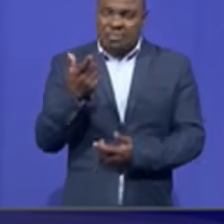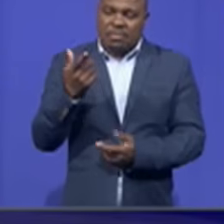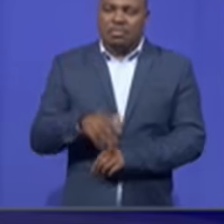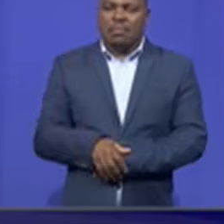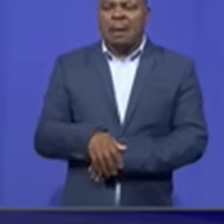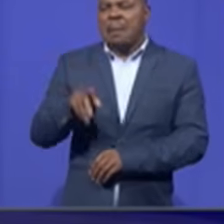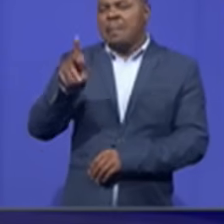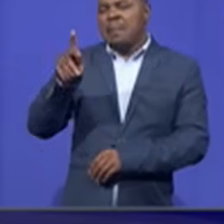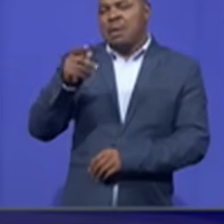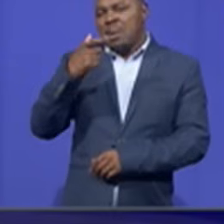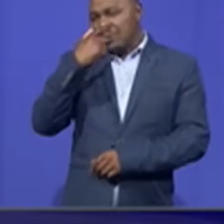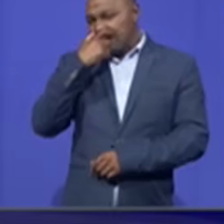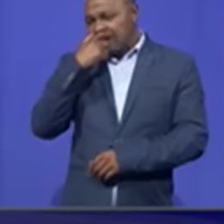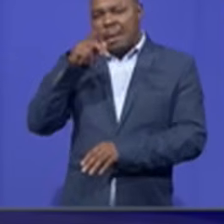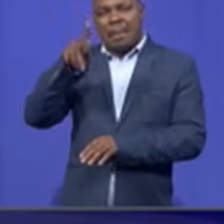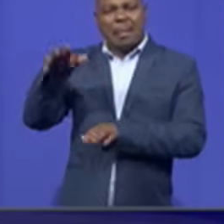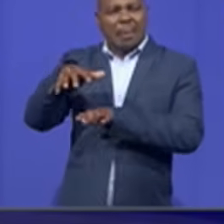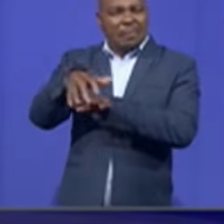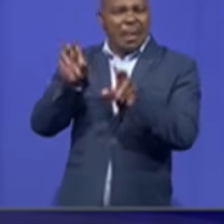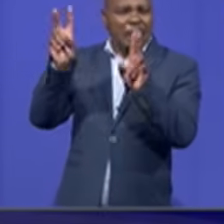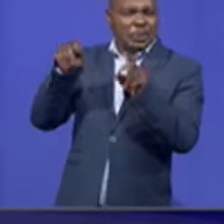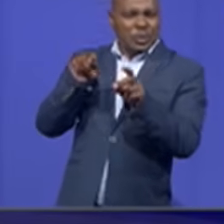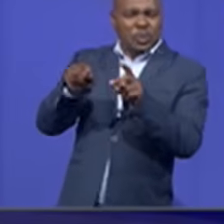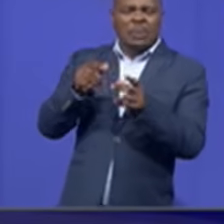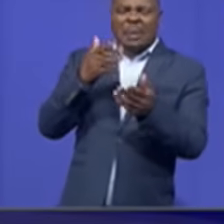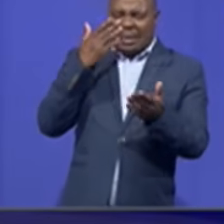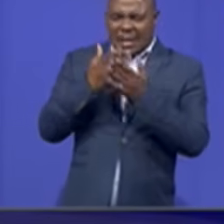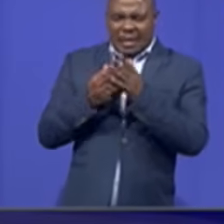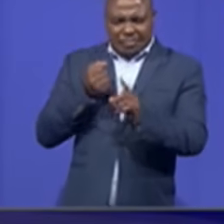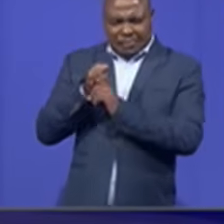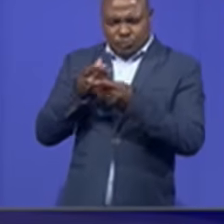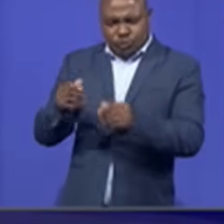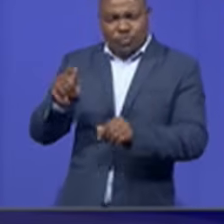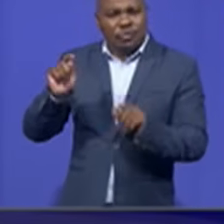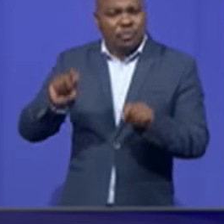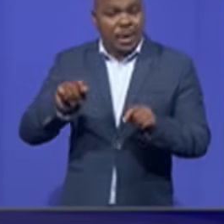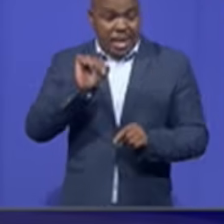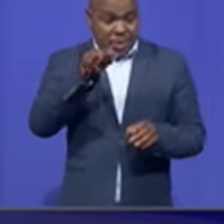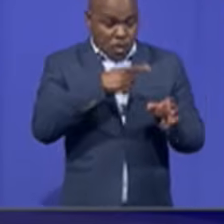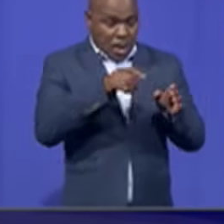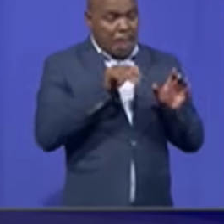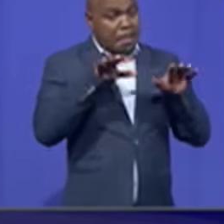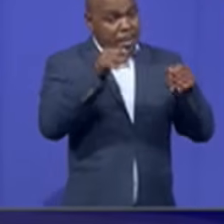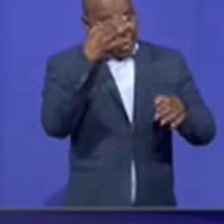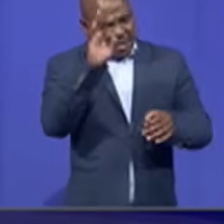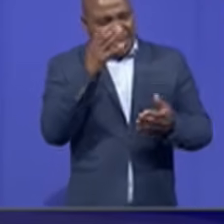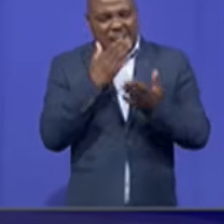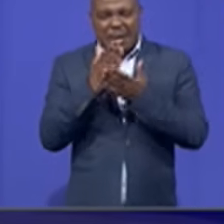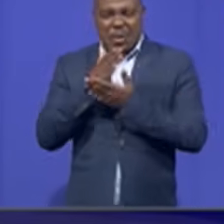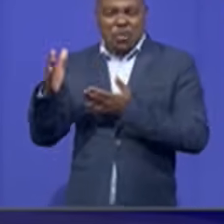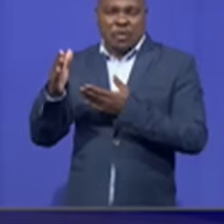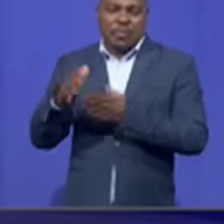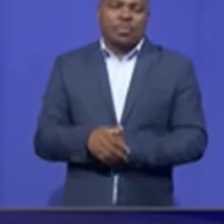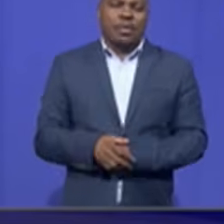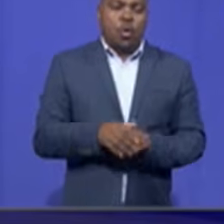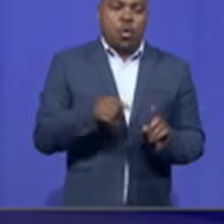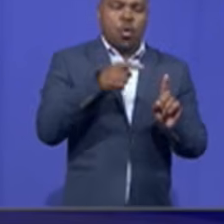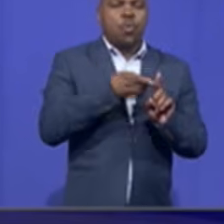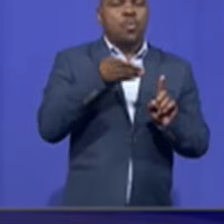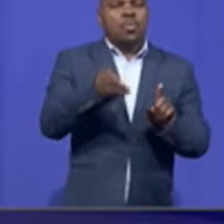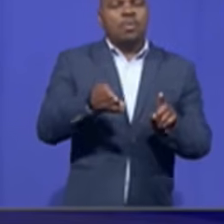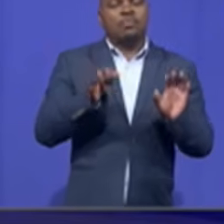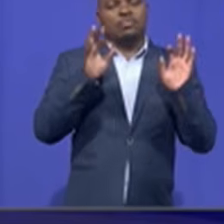ya phalaphala e amanang le moporesidente Cyril Ramaphosa e ka nna kganyana ya maloba fa lekoko le ka busa. Zungula o buile se ka nako